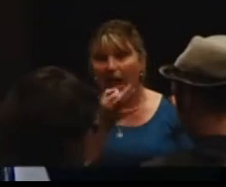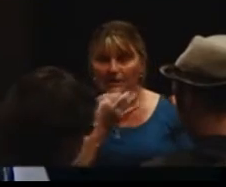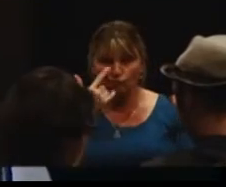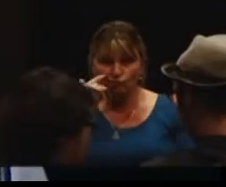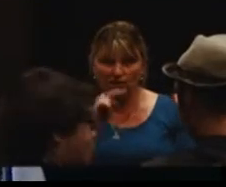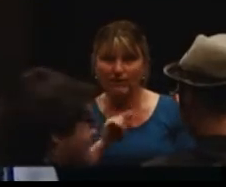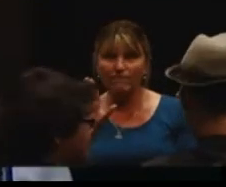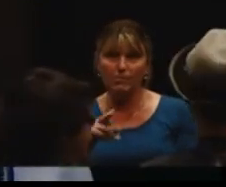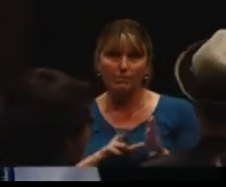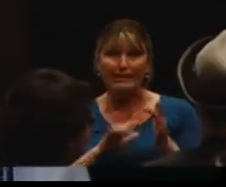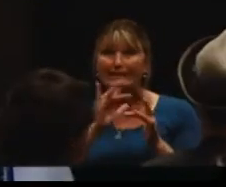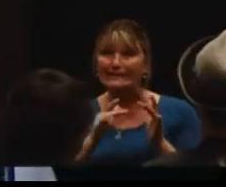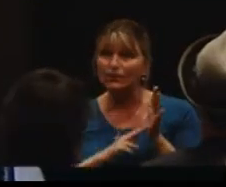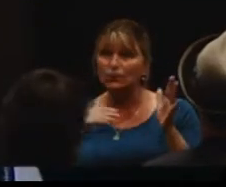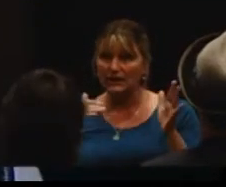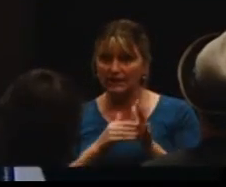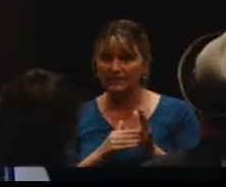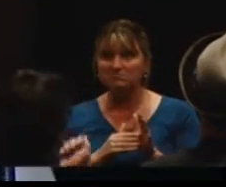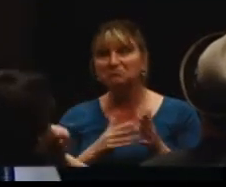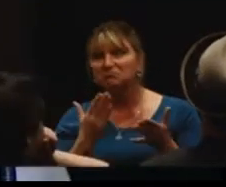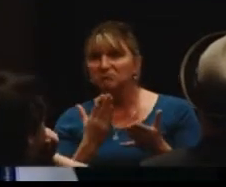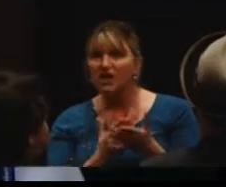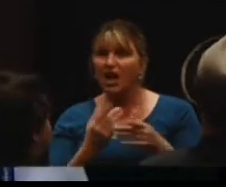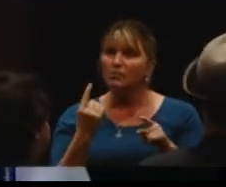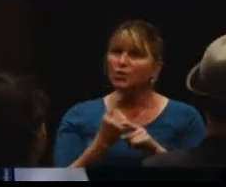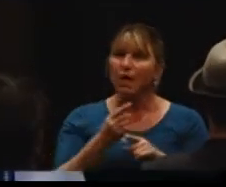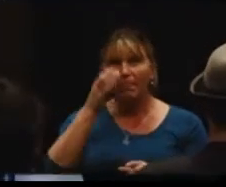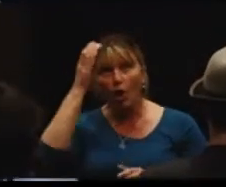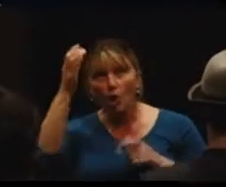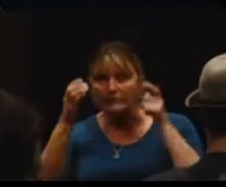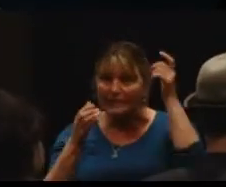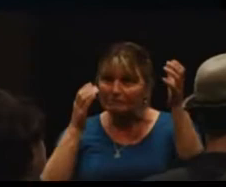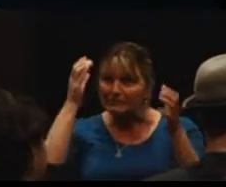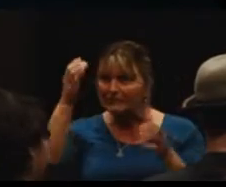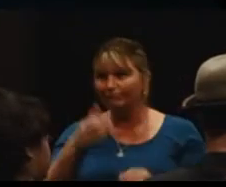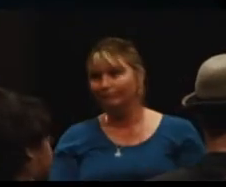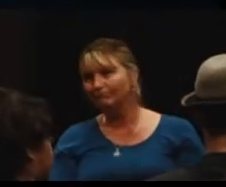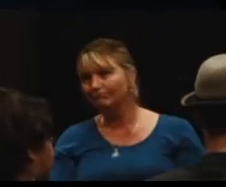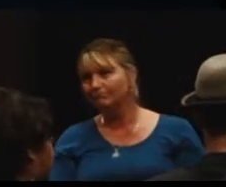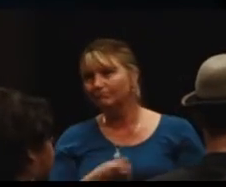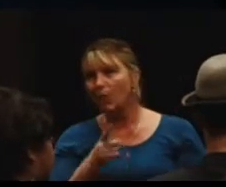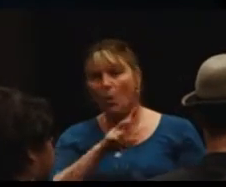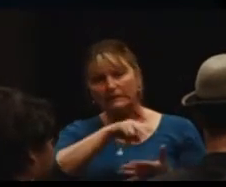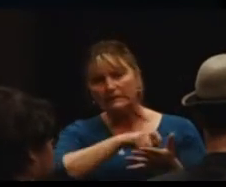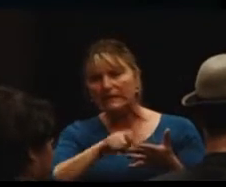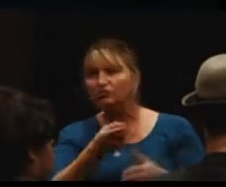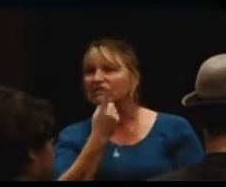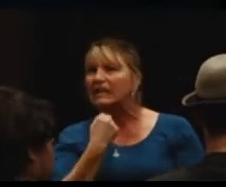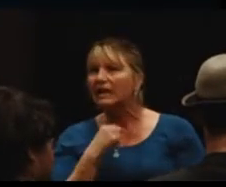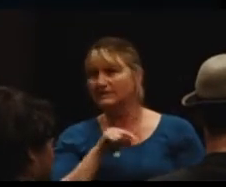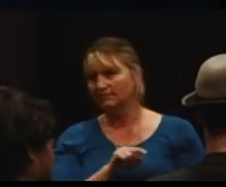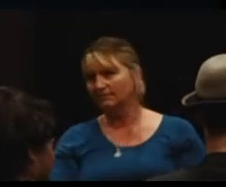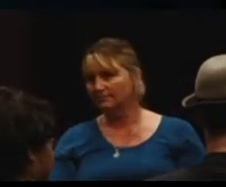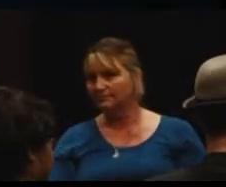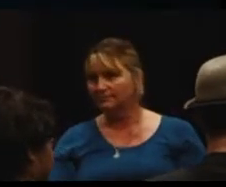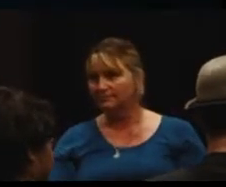New Zealand, and effectively what I'm talking about is some of the concepts and also what the literature tells us about and